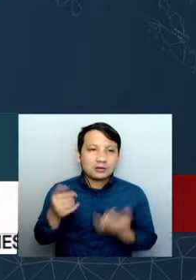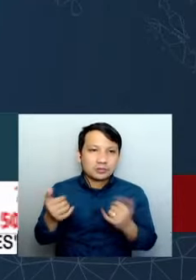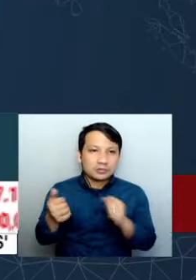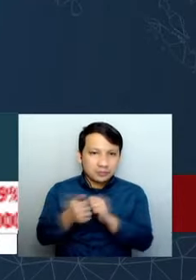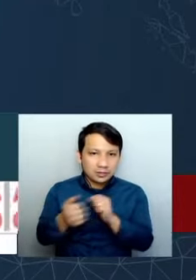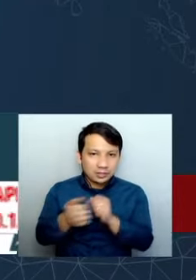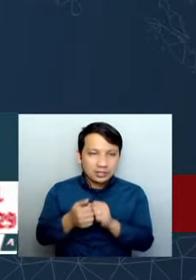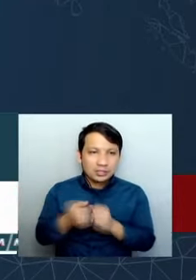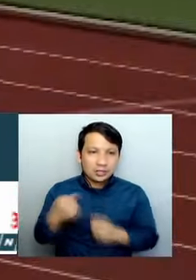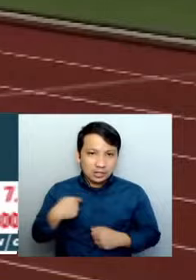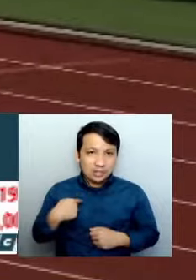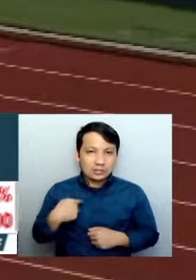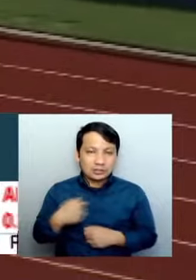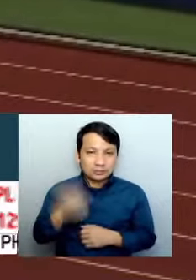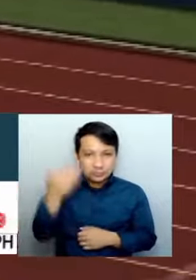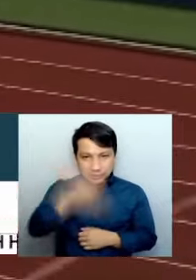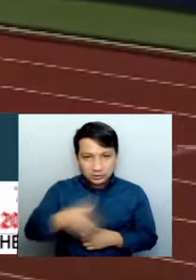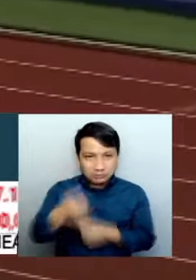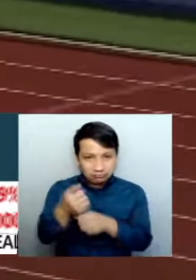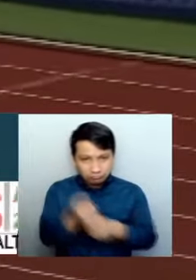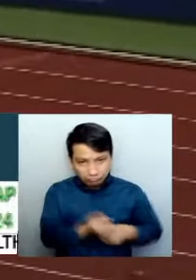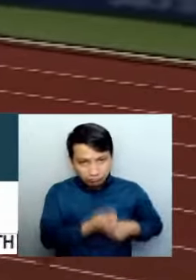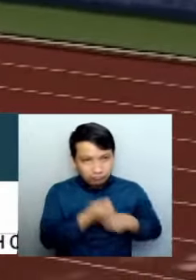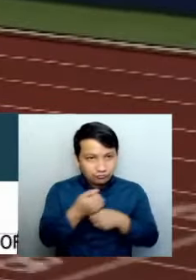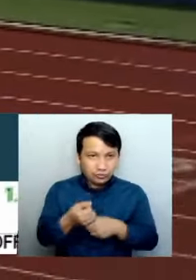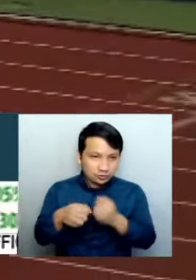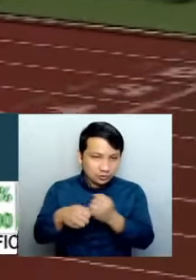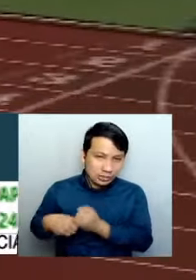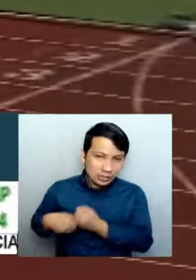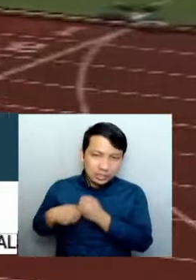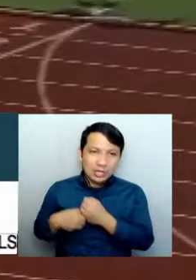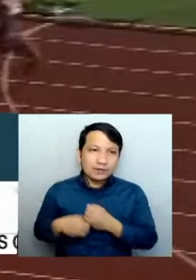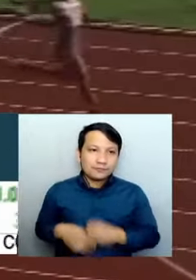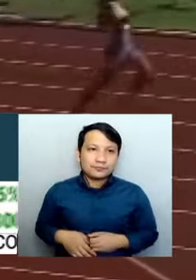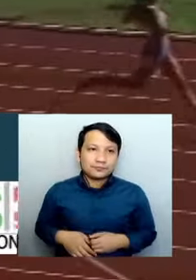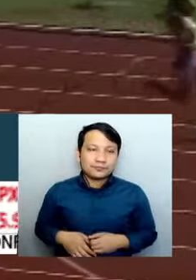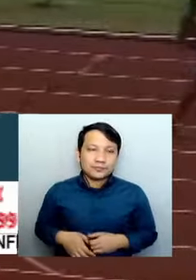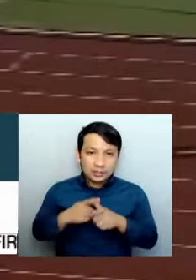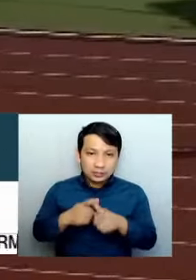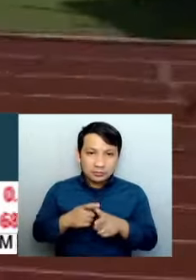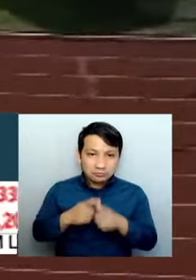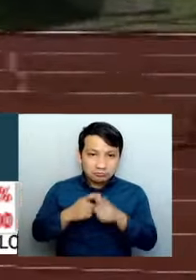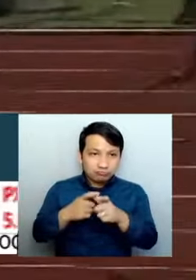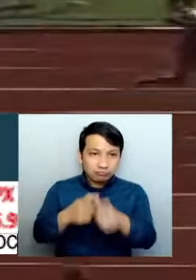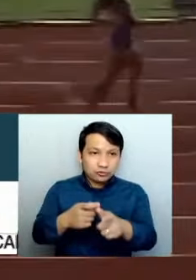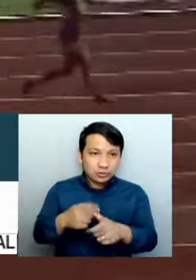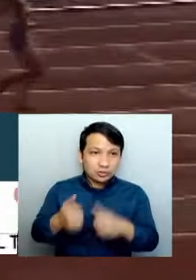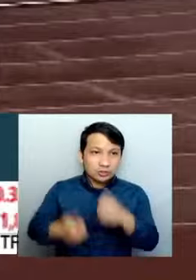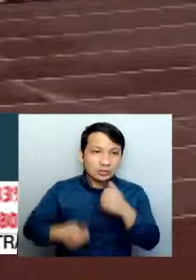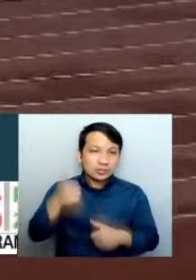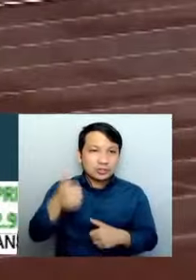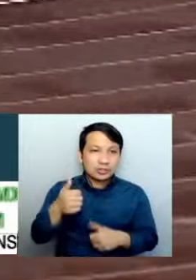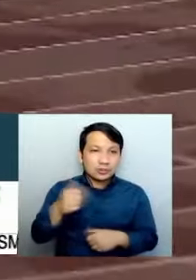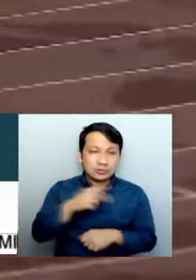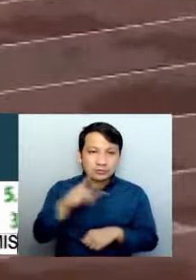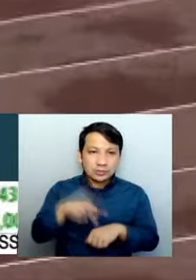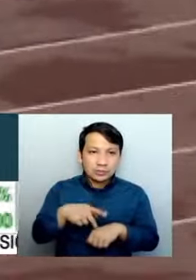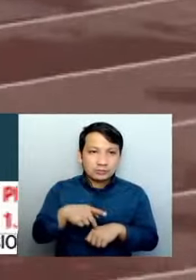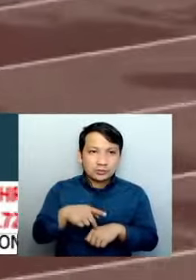ko, single scull men's. Phil-Am sprinter Christina Nat, who holds the Philippine record for 100 and